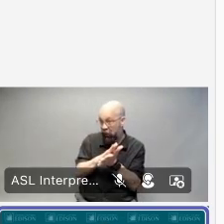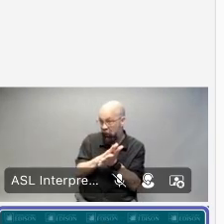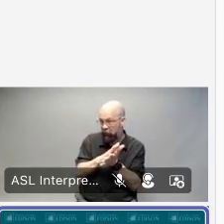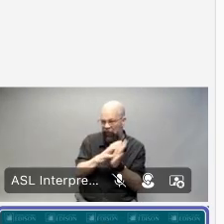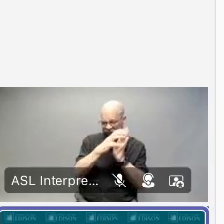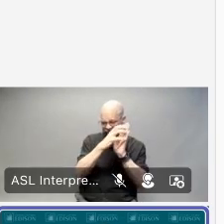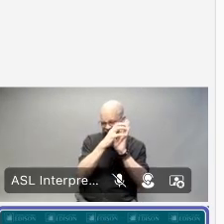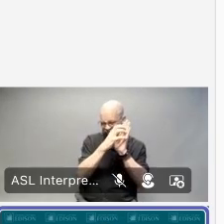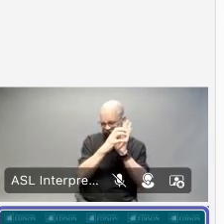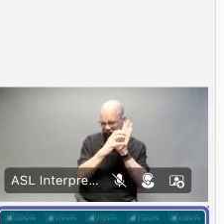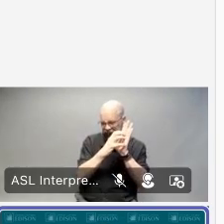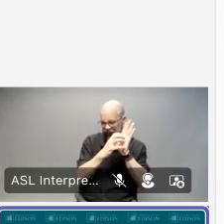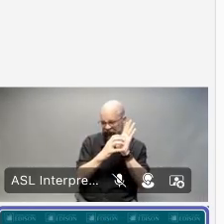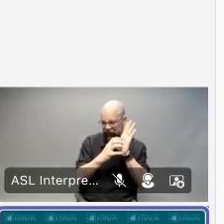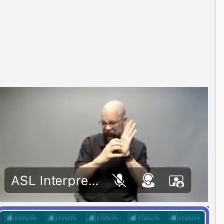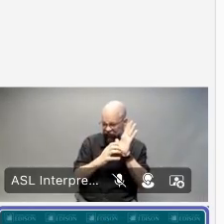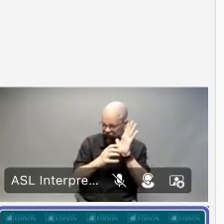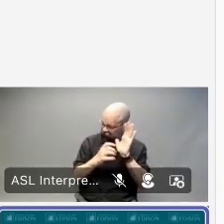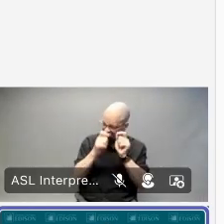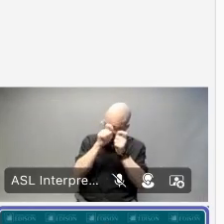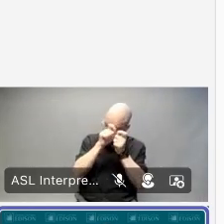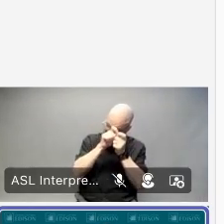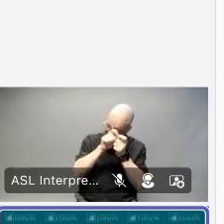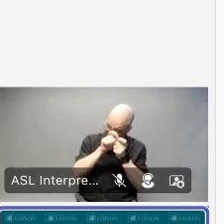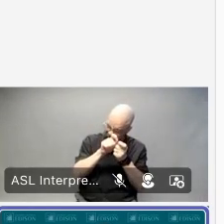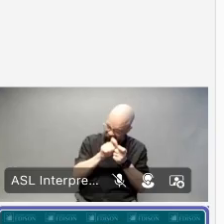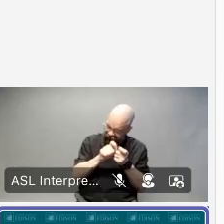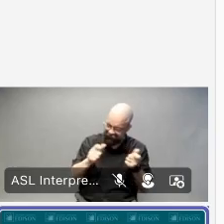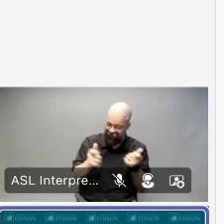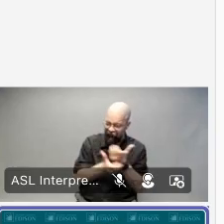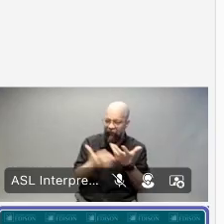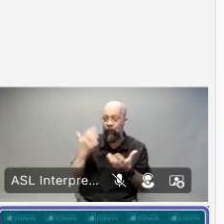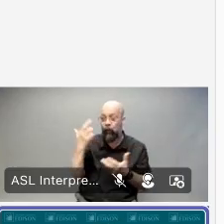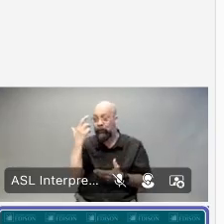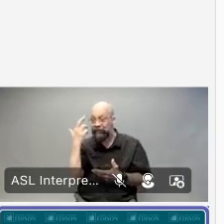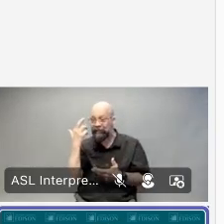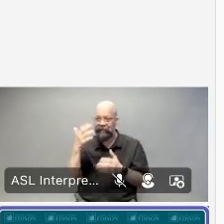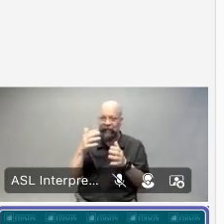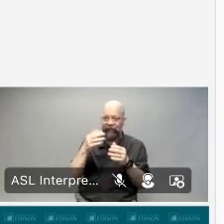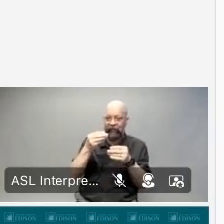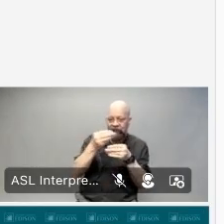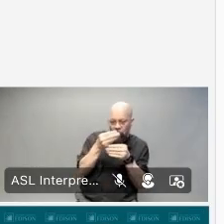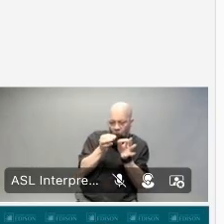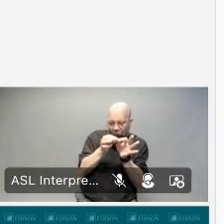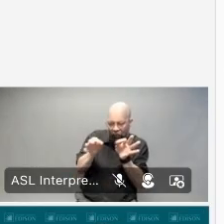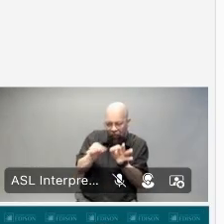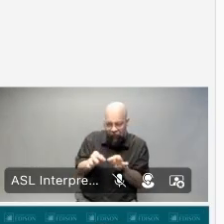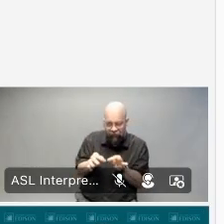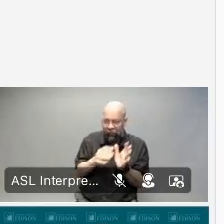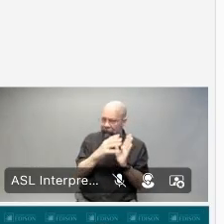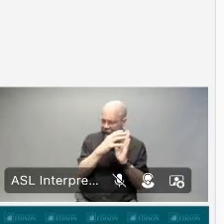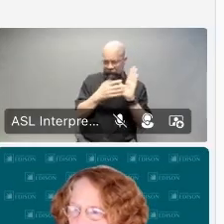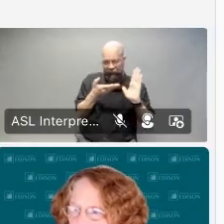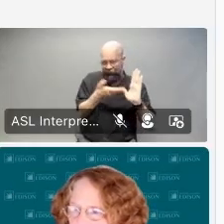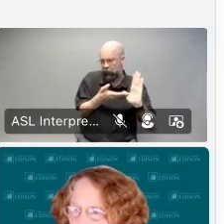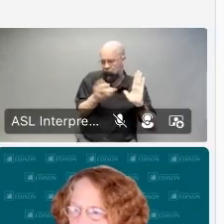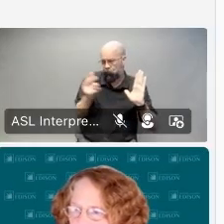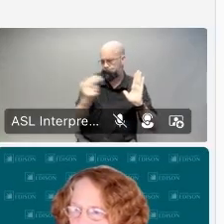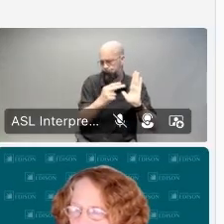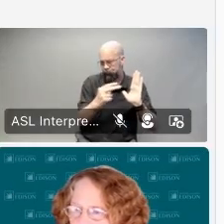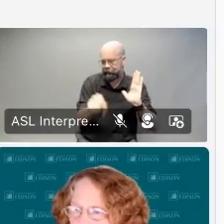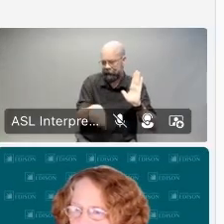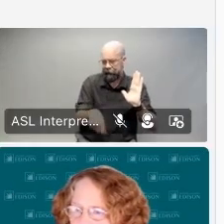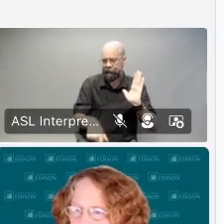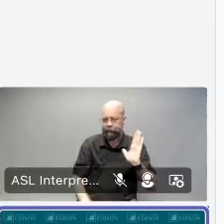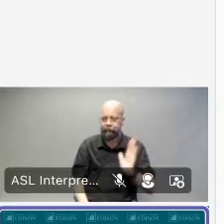lays out what we're doing and the rationale and the formulas. Okay, great. Thank you.